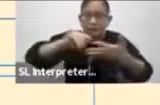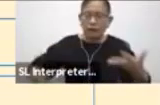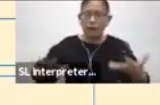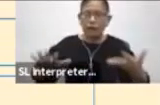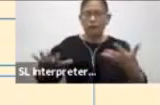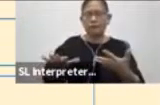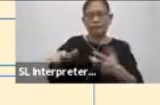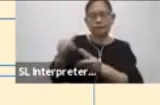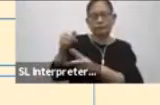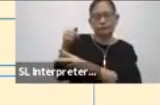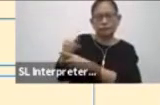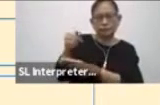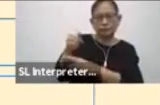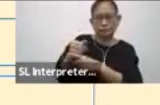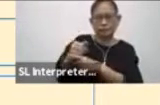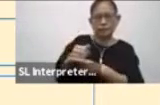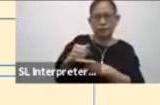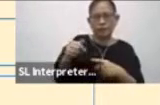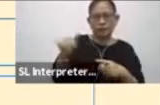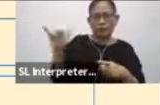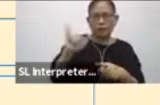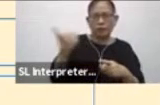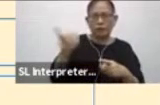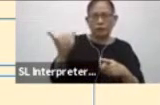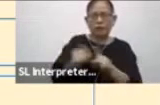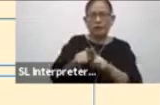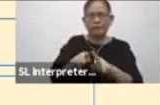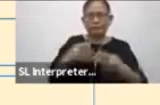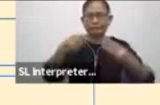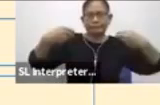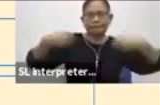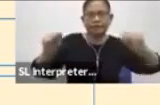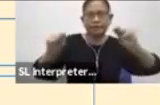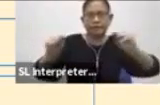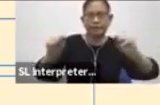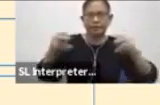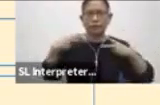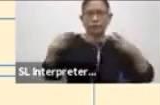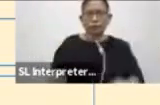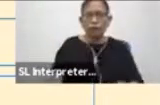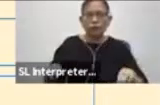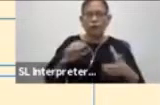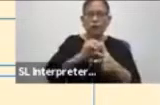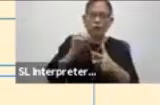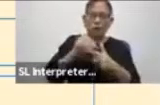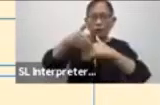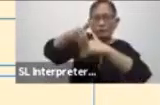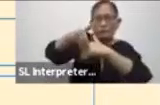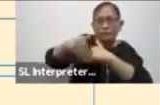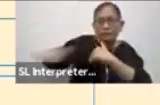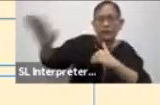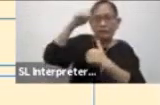to human trafficking or prostitution.